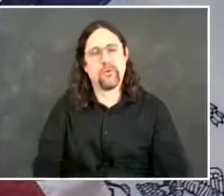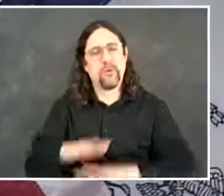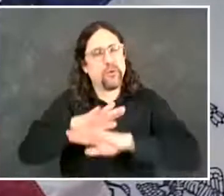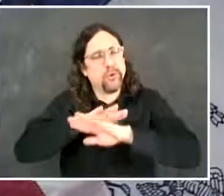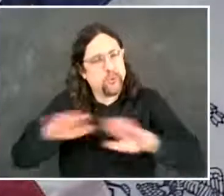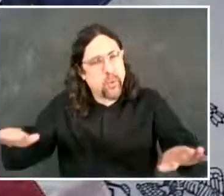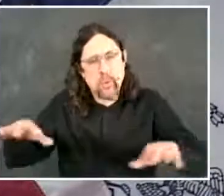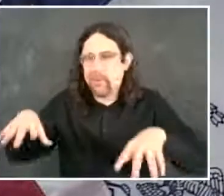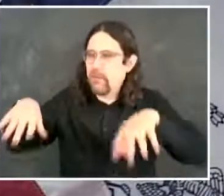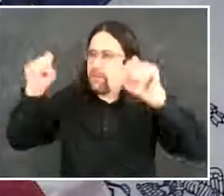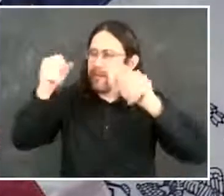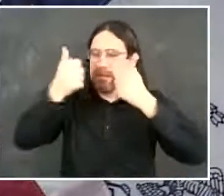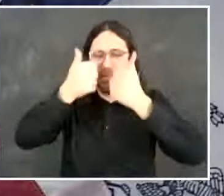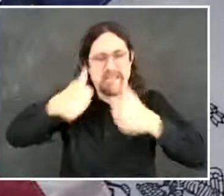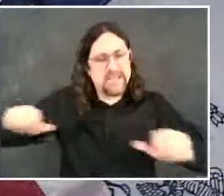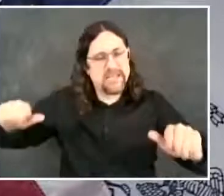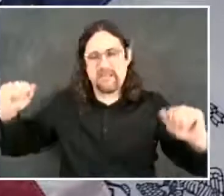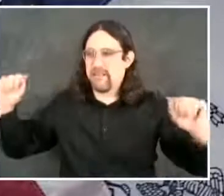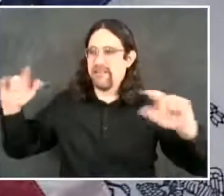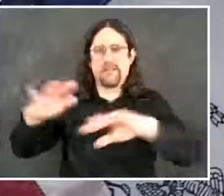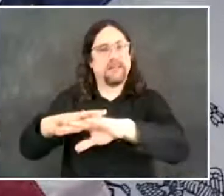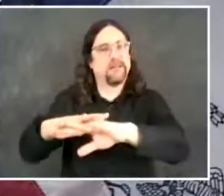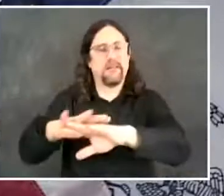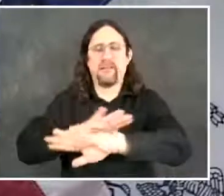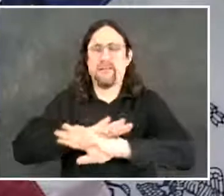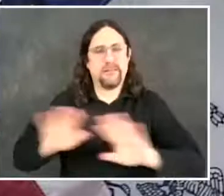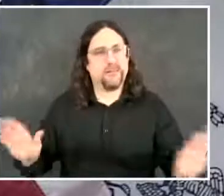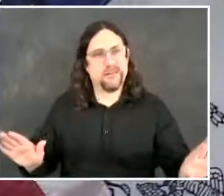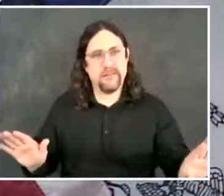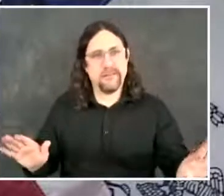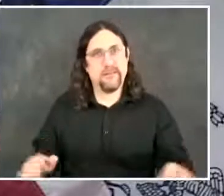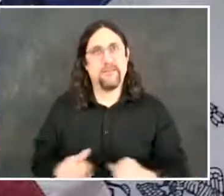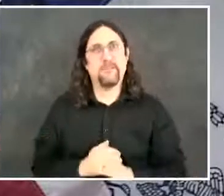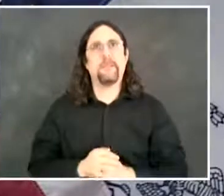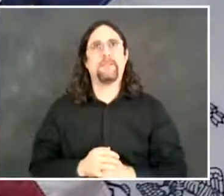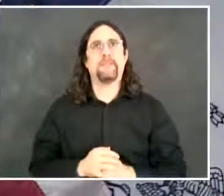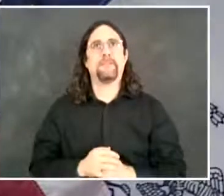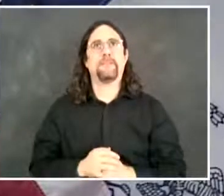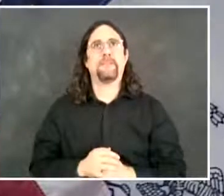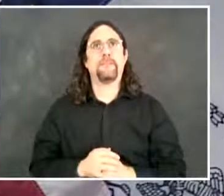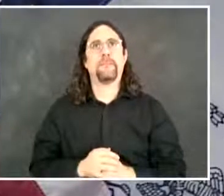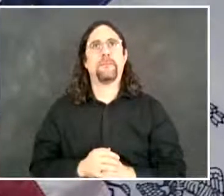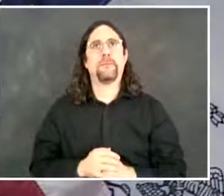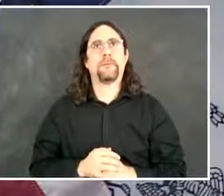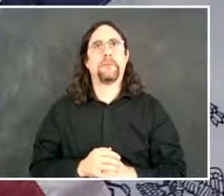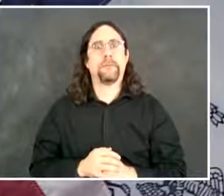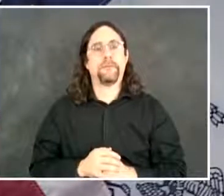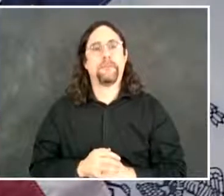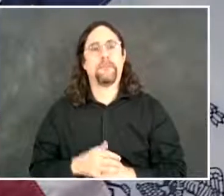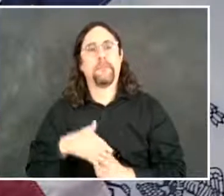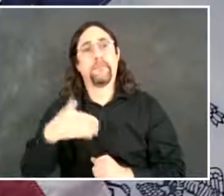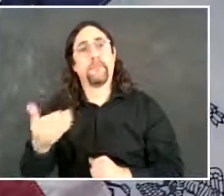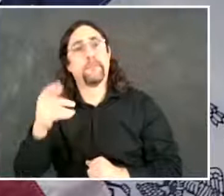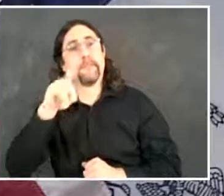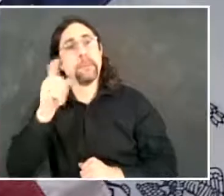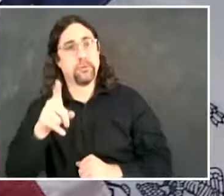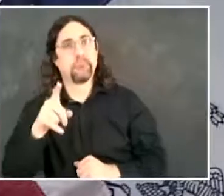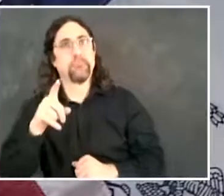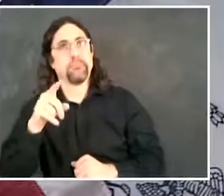Hi, Mr. Mayor, can you hear me? Yes, Courtney, how you doing? I'm good, hope you're well. Thank you, you too.